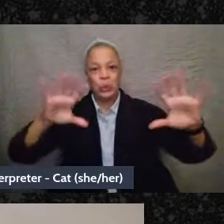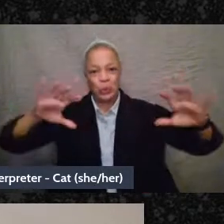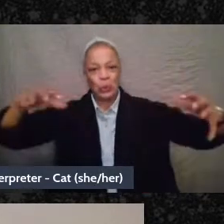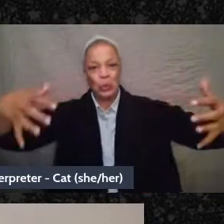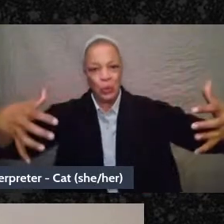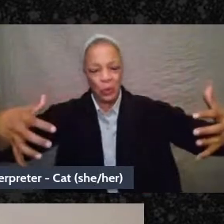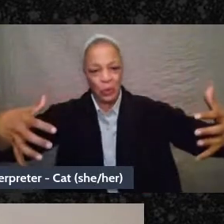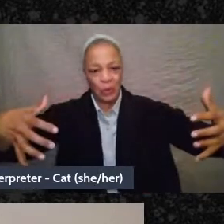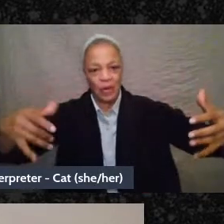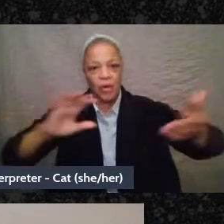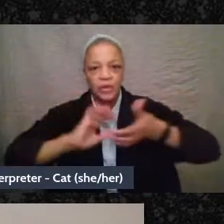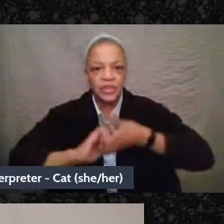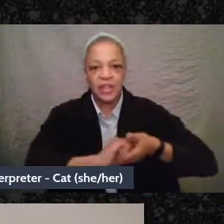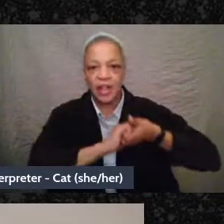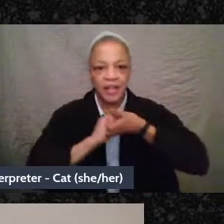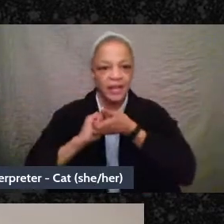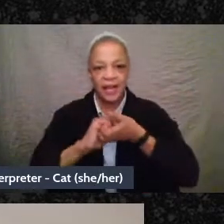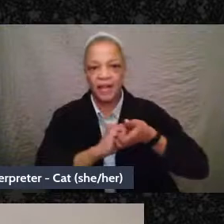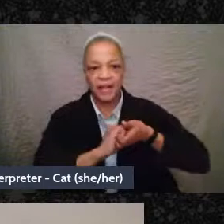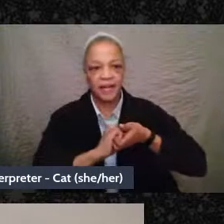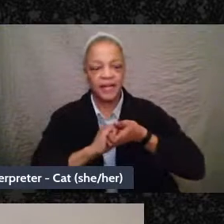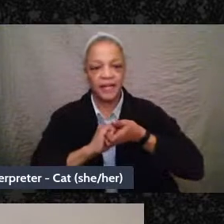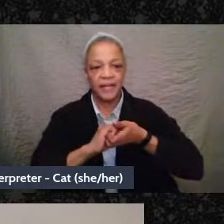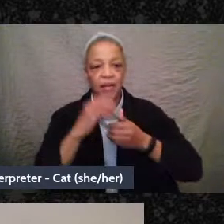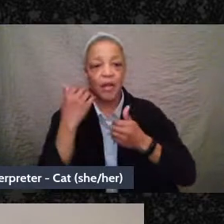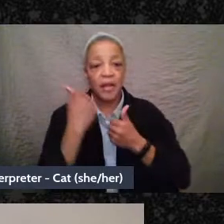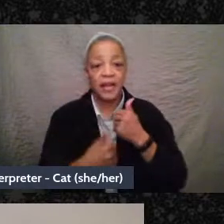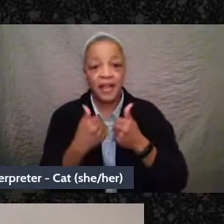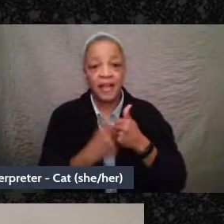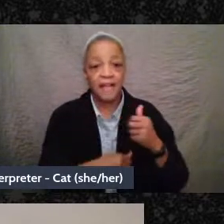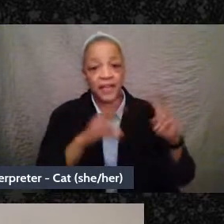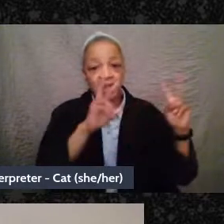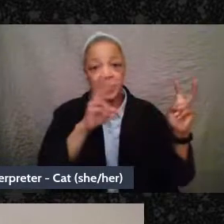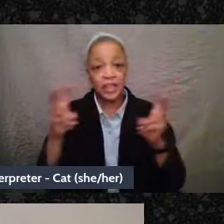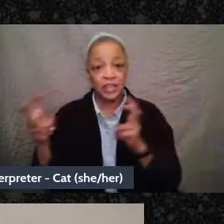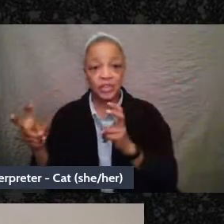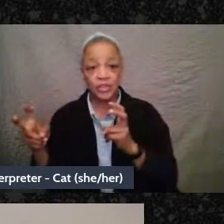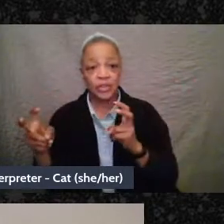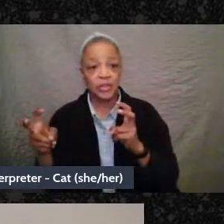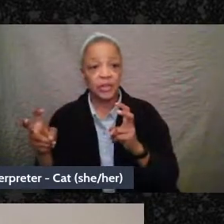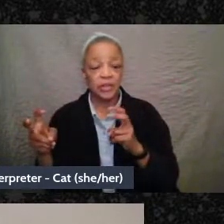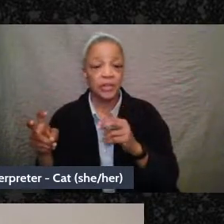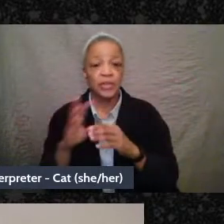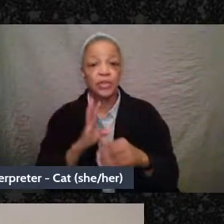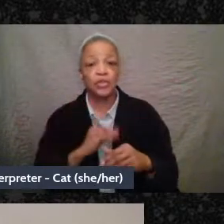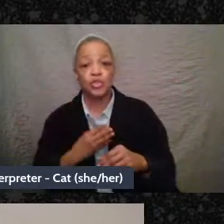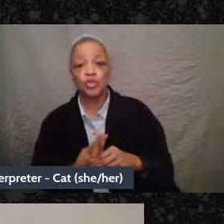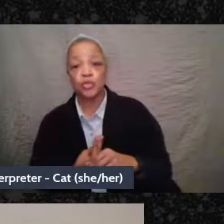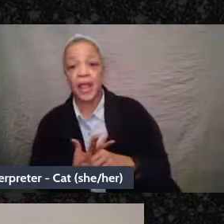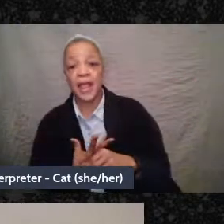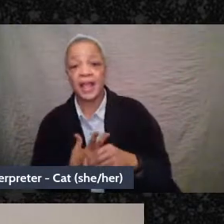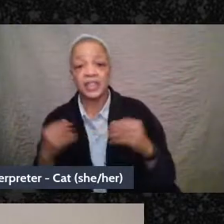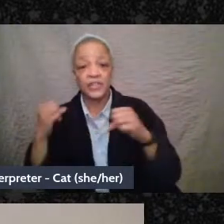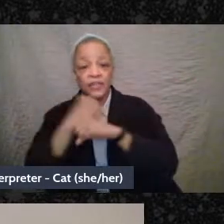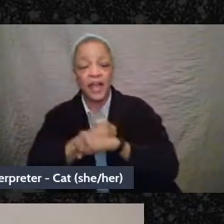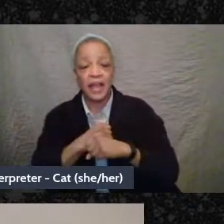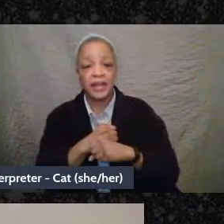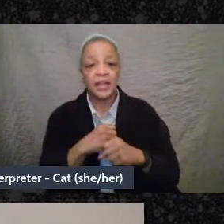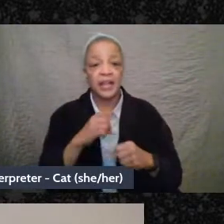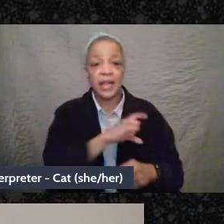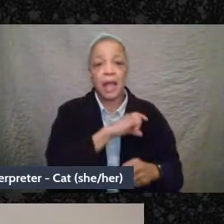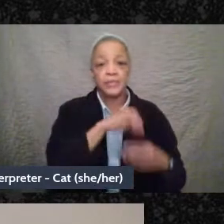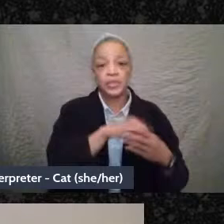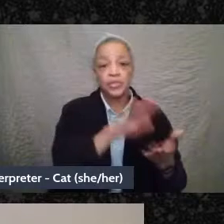with solidarity around sort of like on every front around like the transit fights and the cops in schools fights and the budget fight